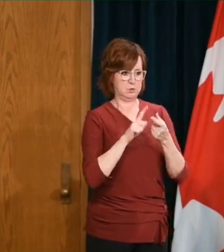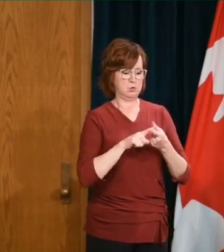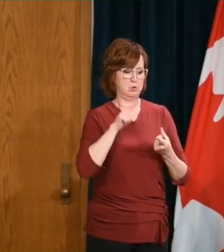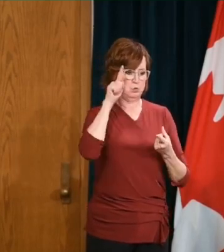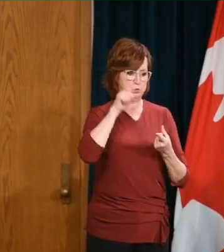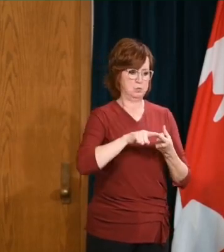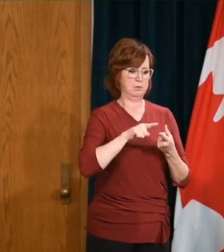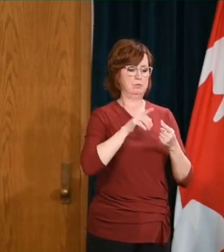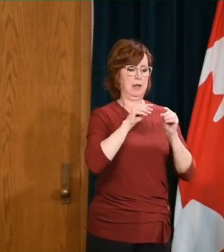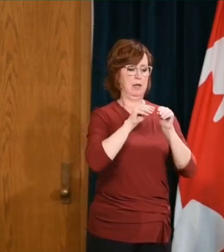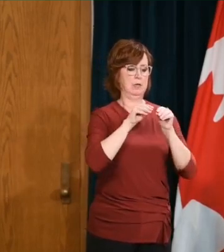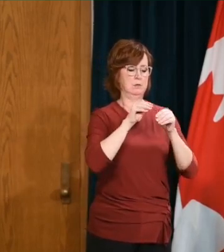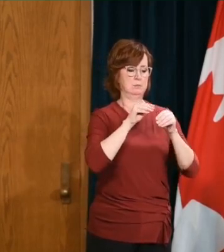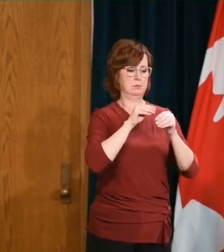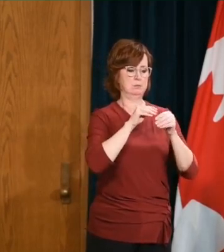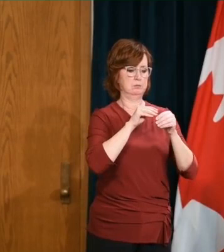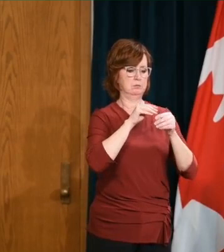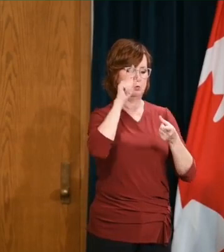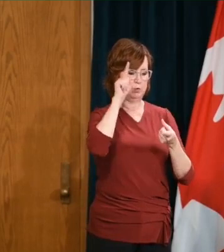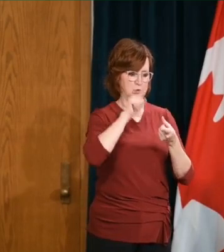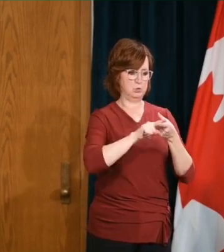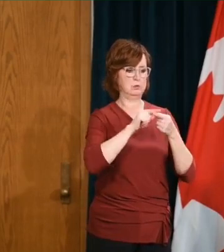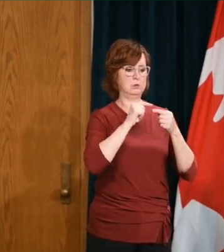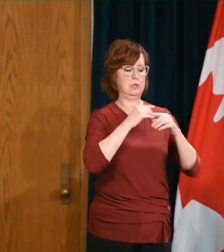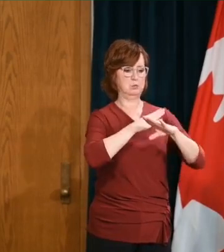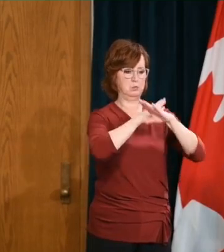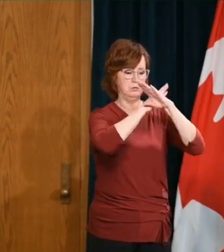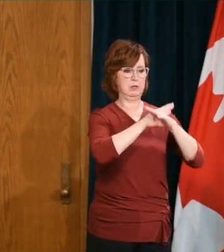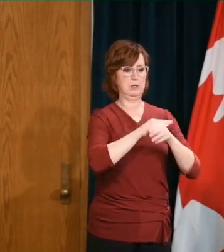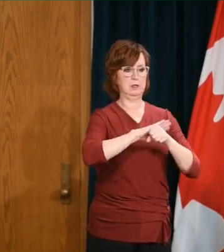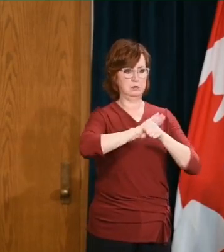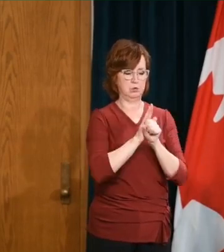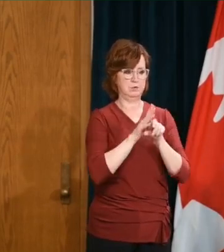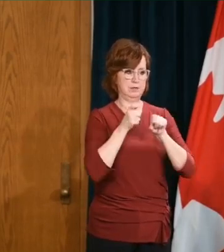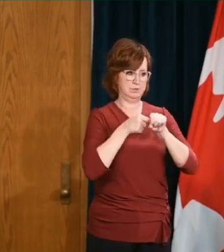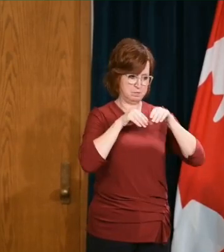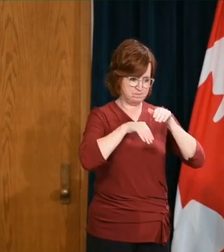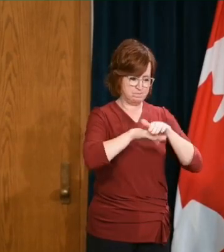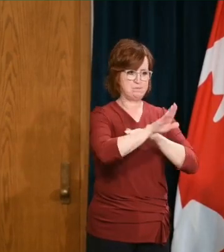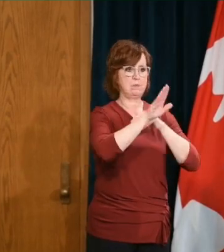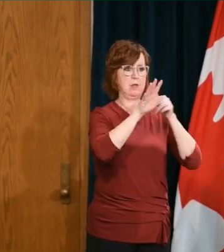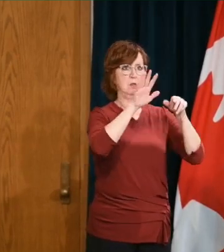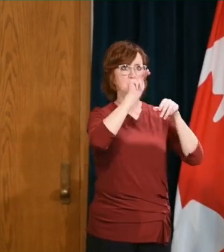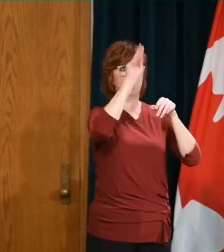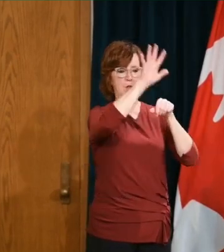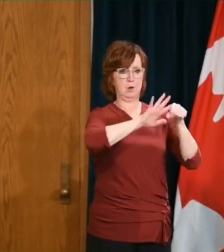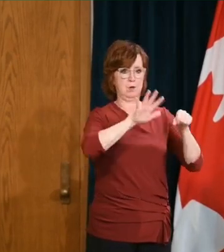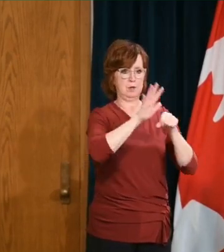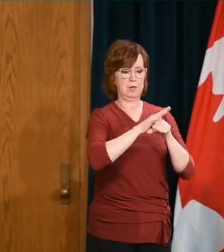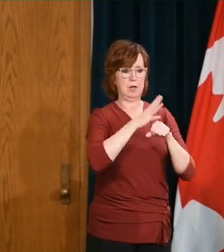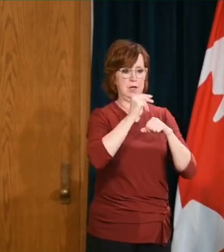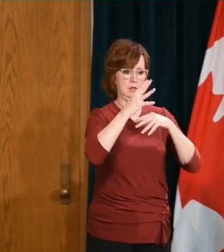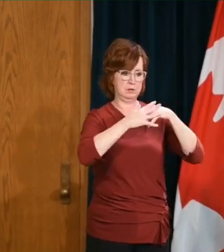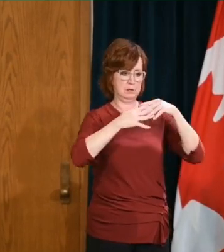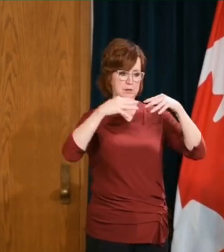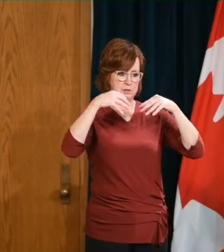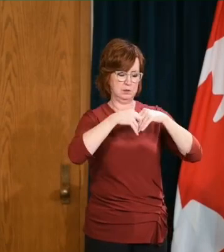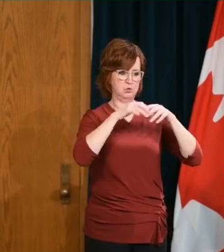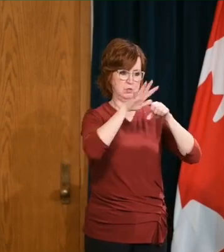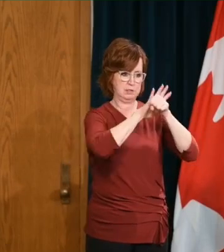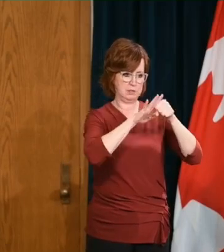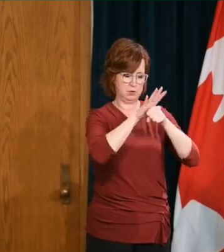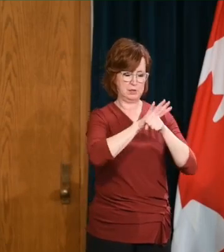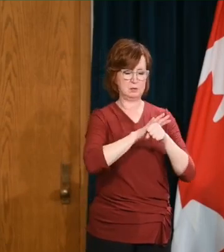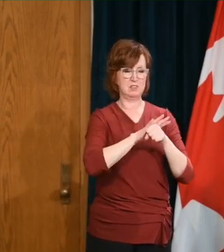COVID-19 from entering, or at least keeping it at bay as much as possible in our Indigenous communities and in our